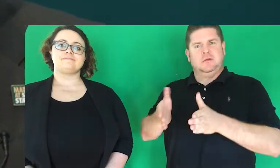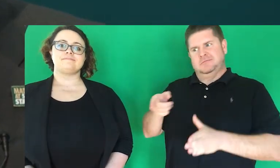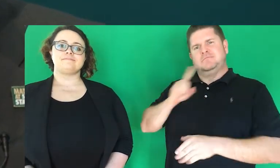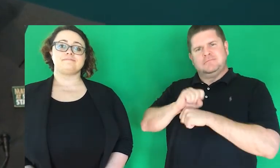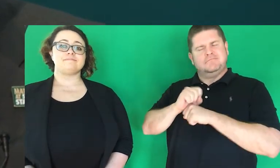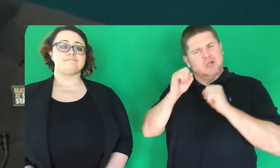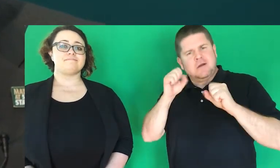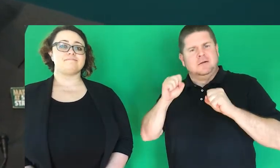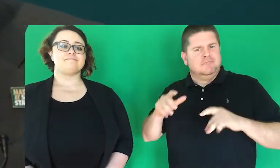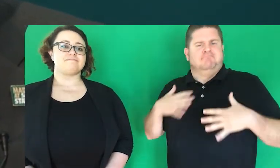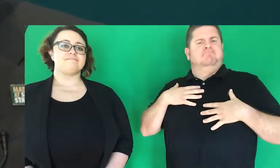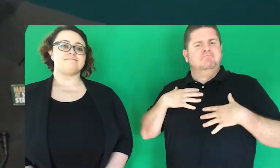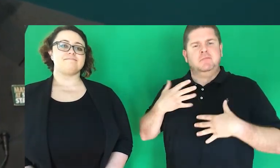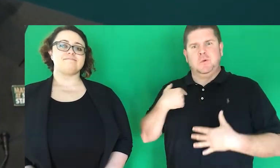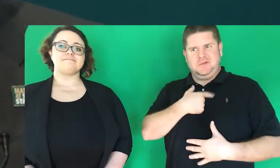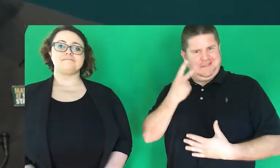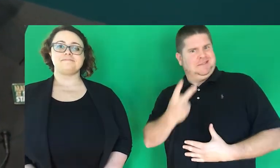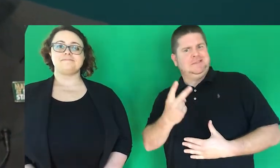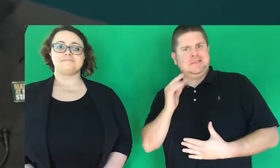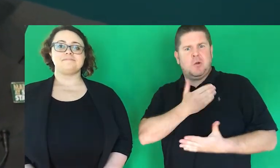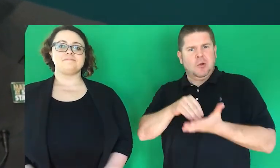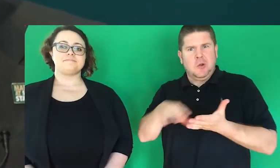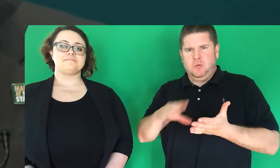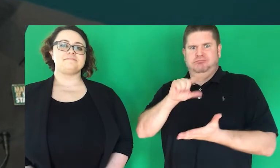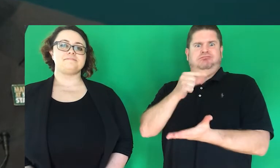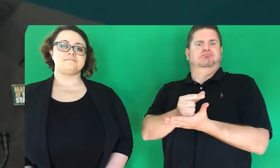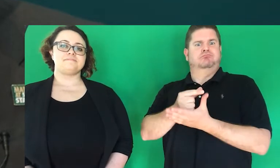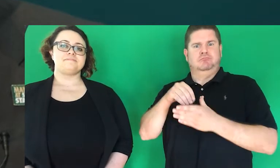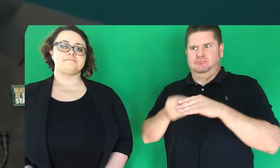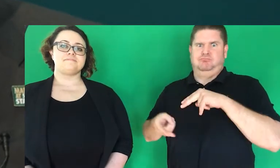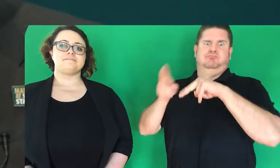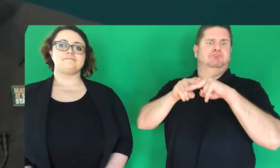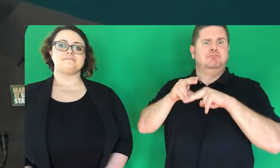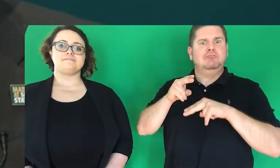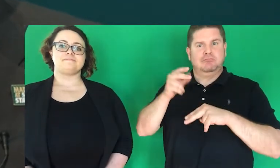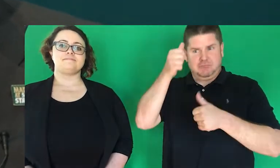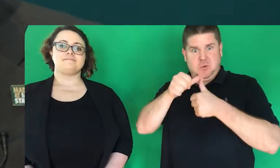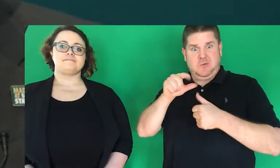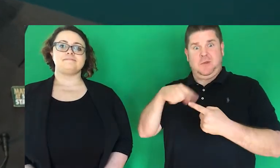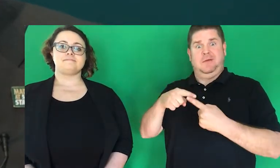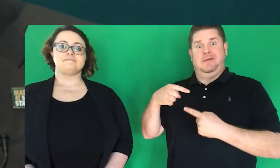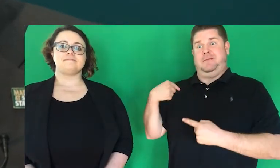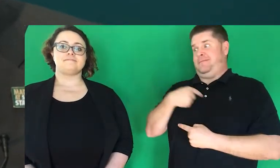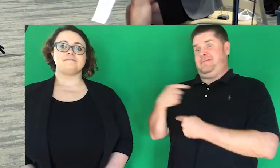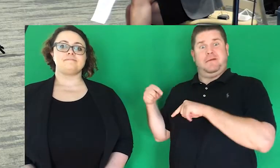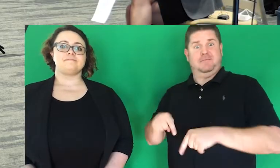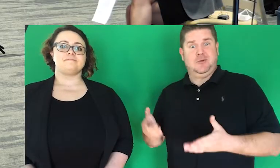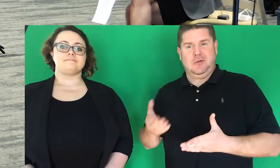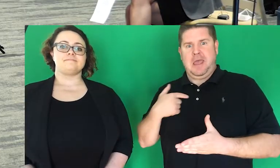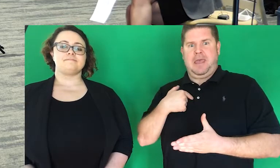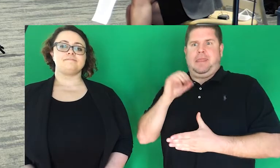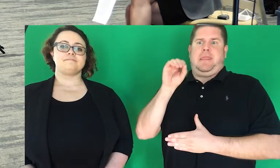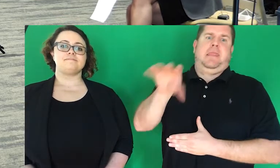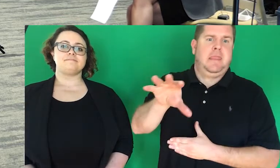and it is a miracle. We are seeing our students graduate at record amounts. You will remember when we came here,